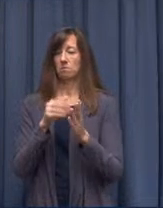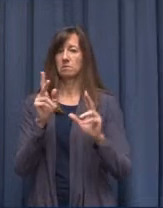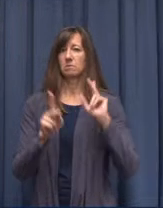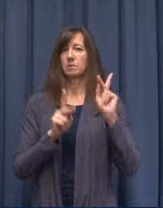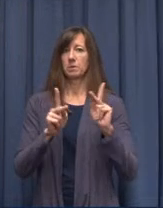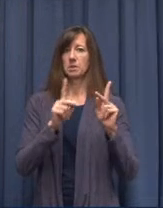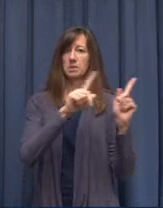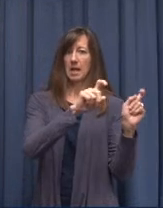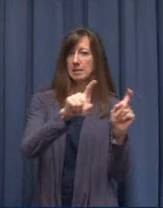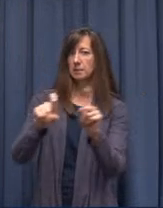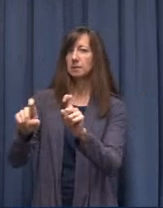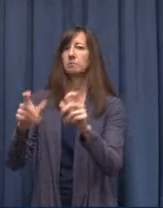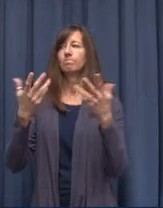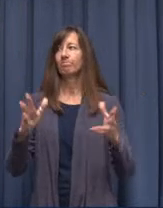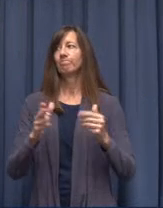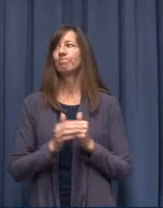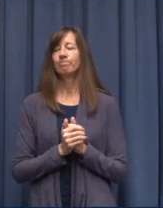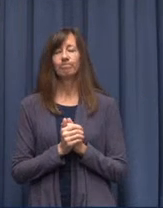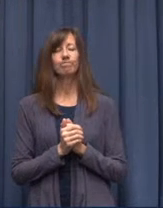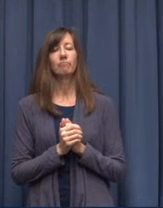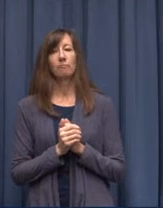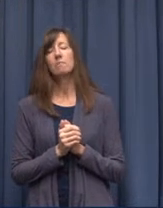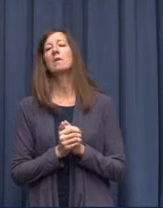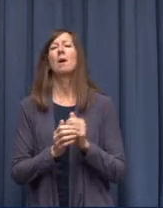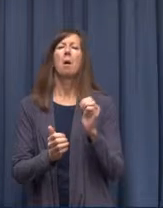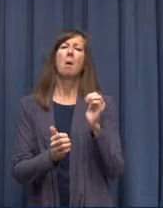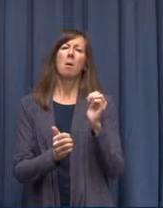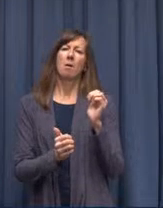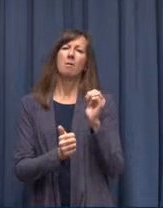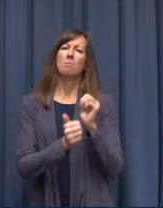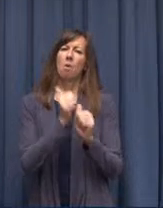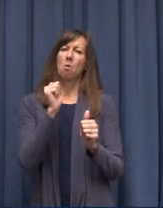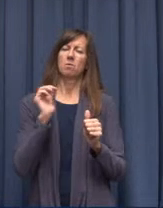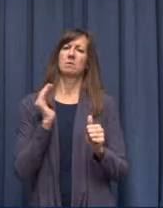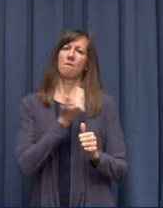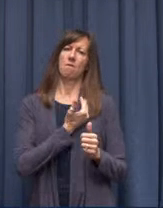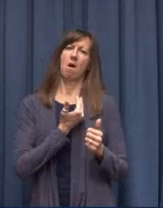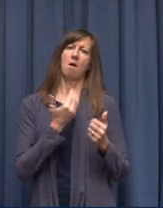Fortunately, the vast majority of our residents are recovering or have recovered,